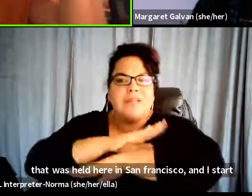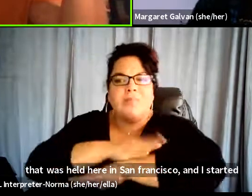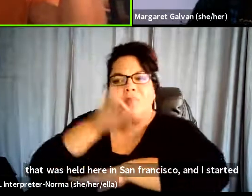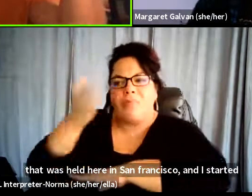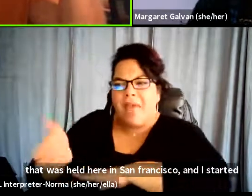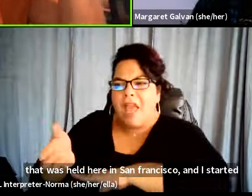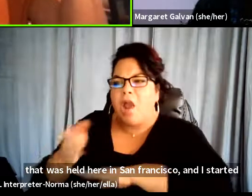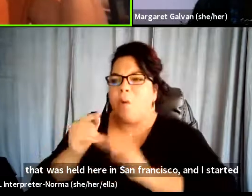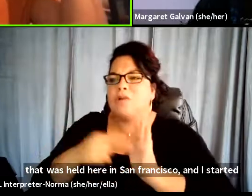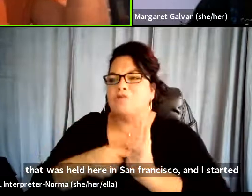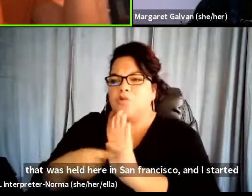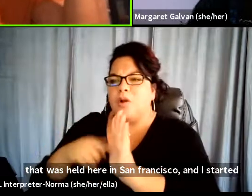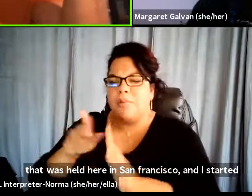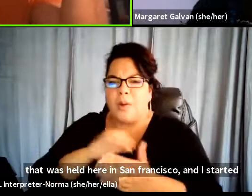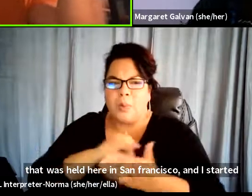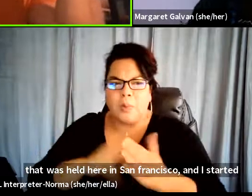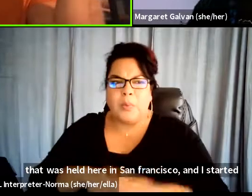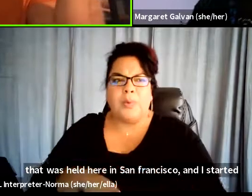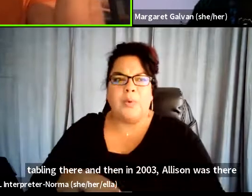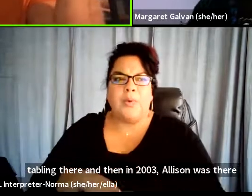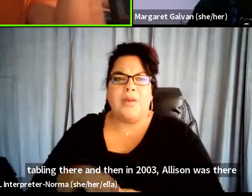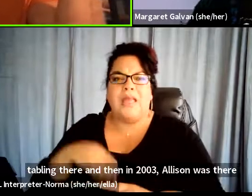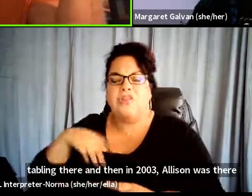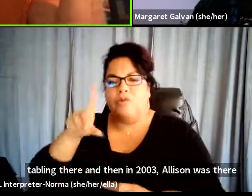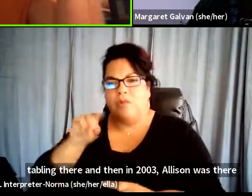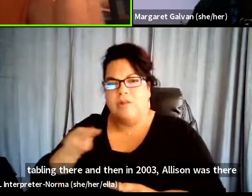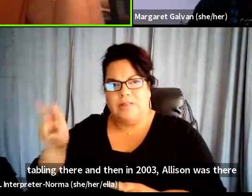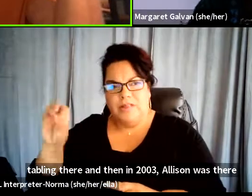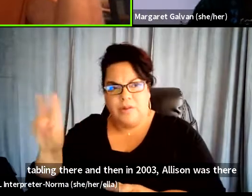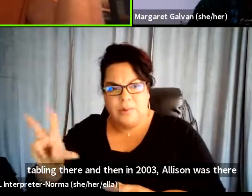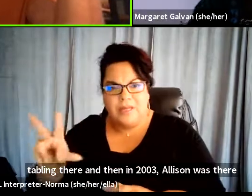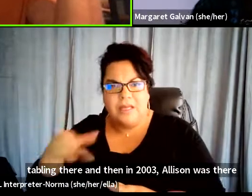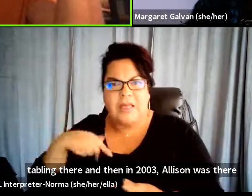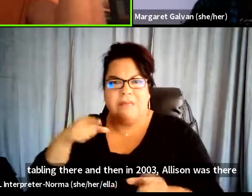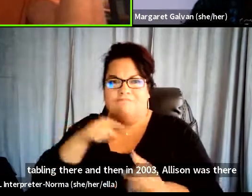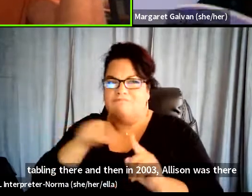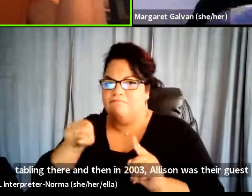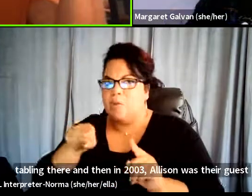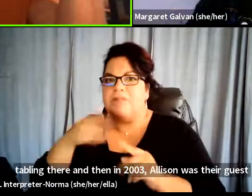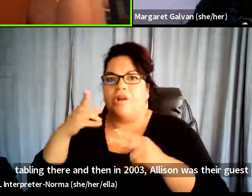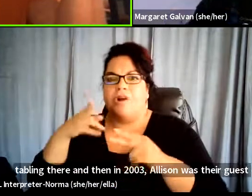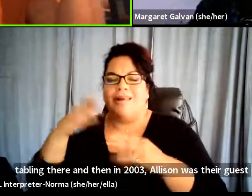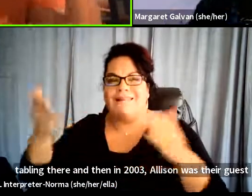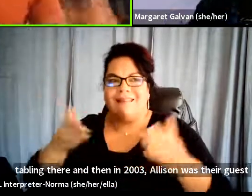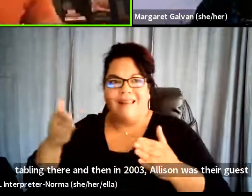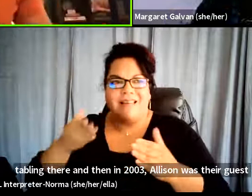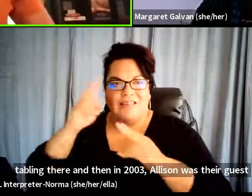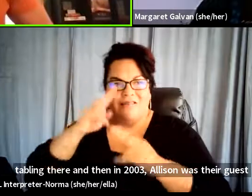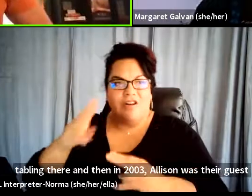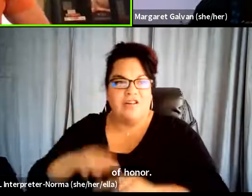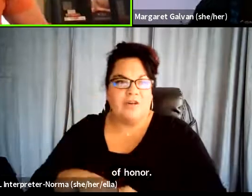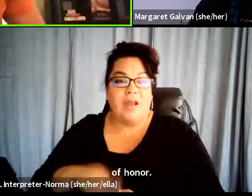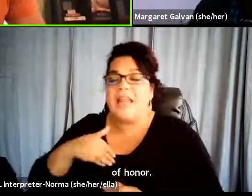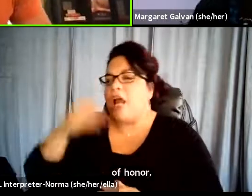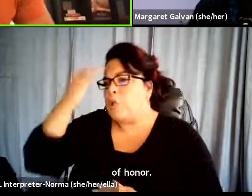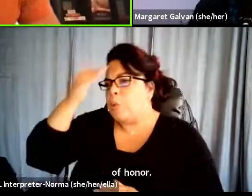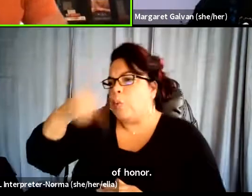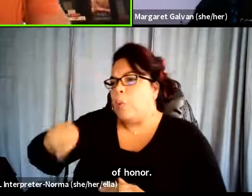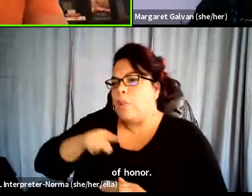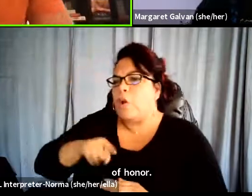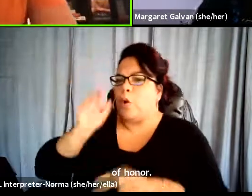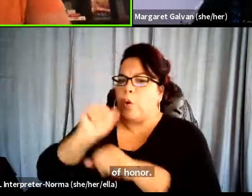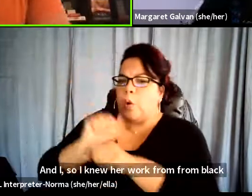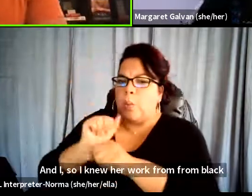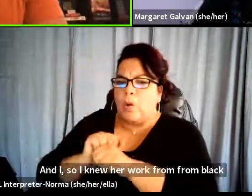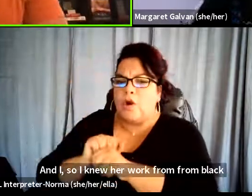2003, Alison Bechdel was their guest of honor. And I, so I knew her work from, from Bikes to Watch